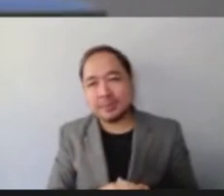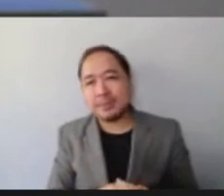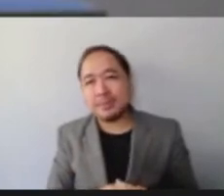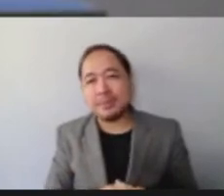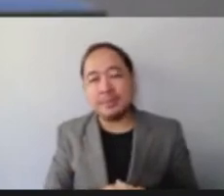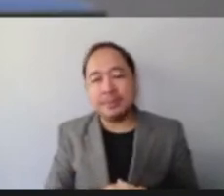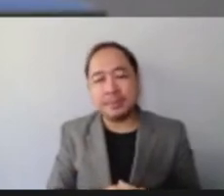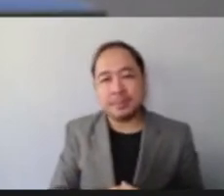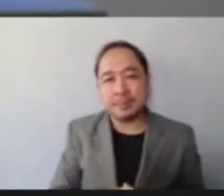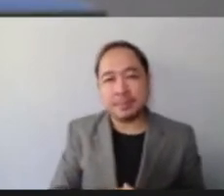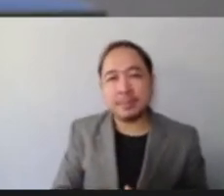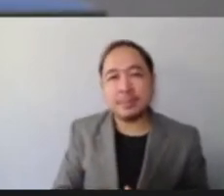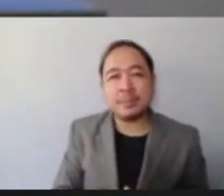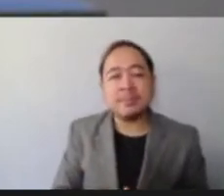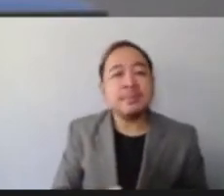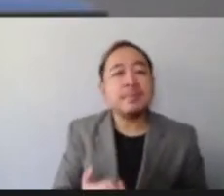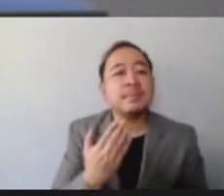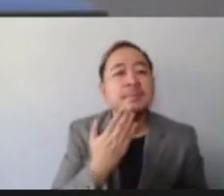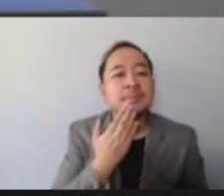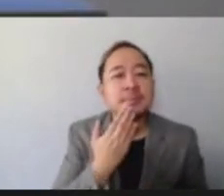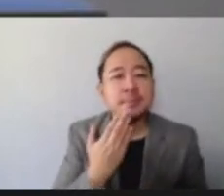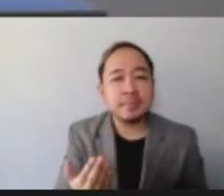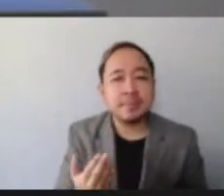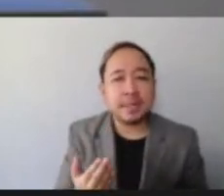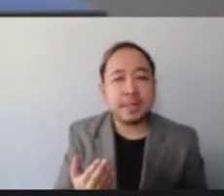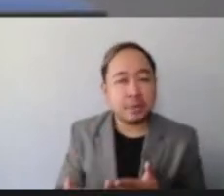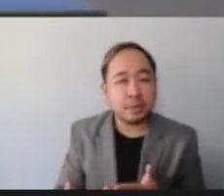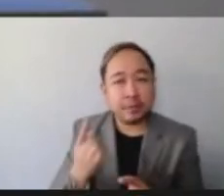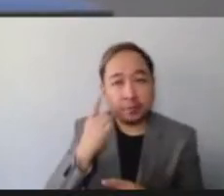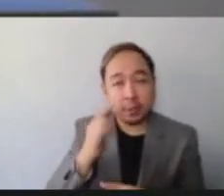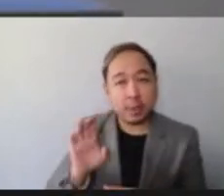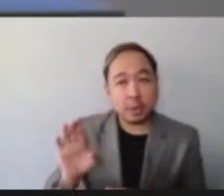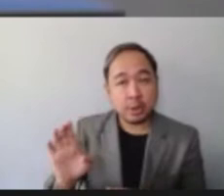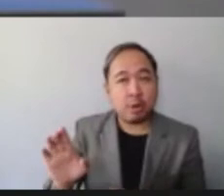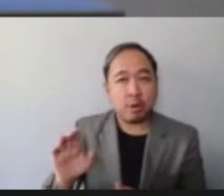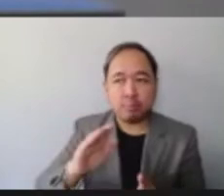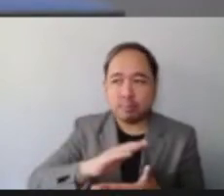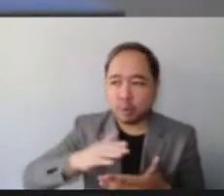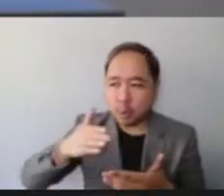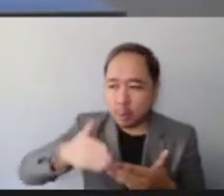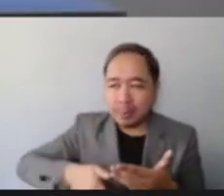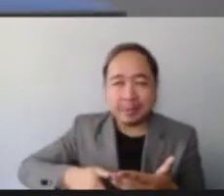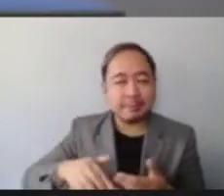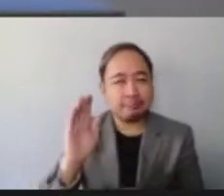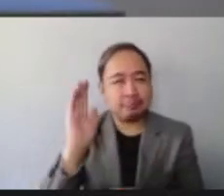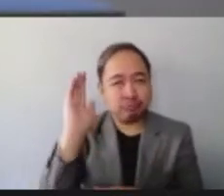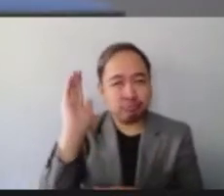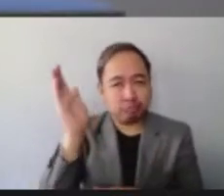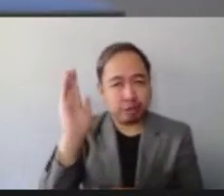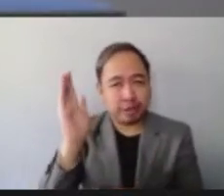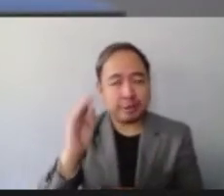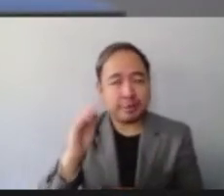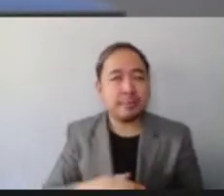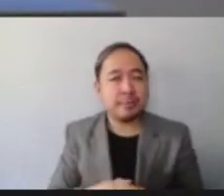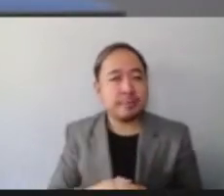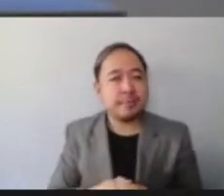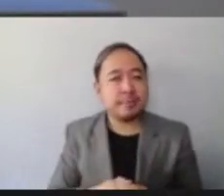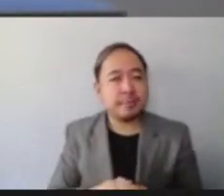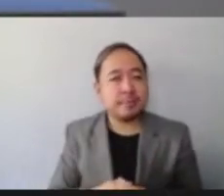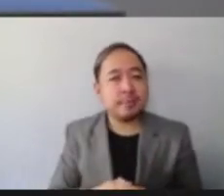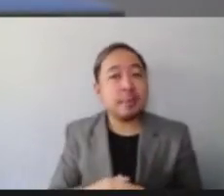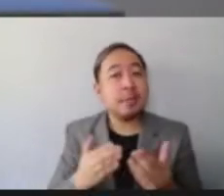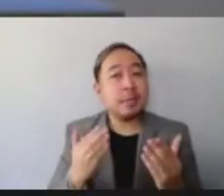I think Miss katinka Weinberger for her comprehensive presentation we shall now